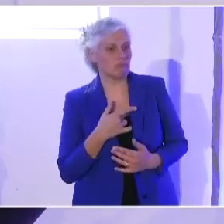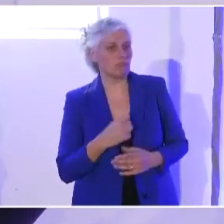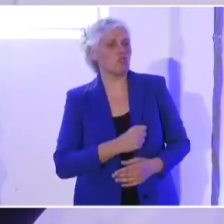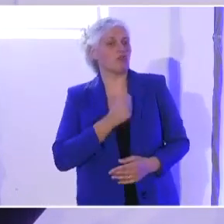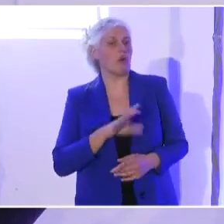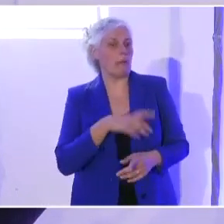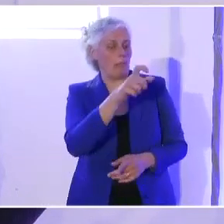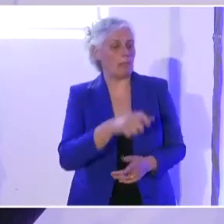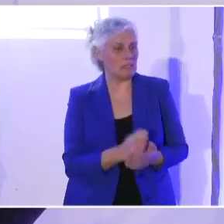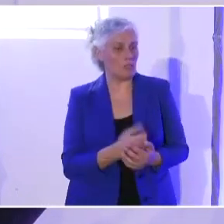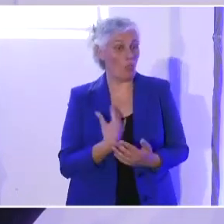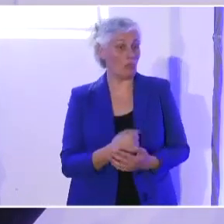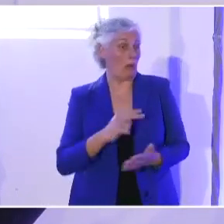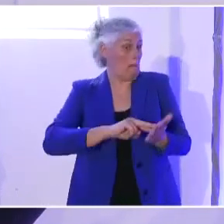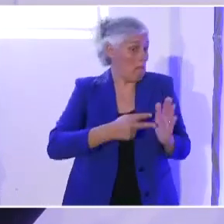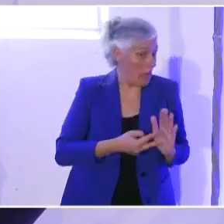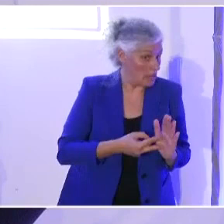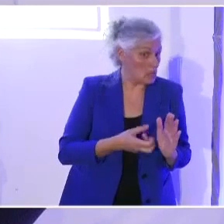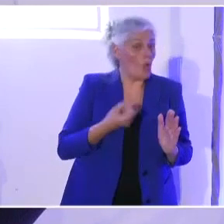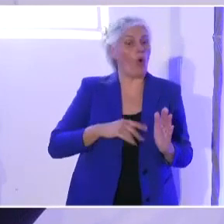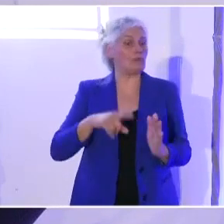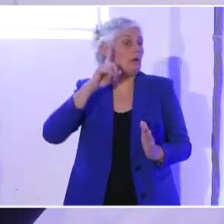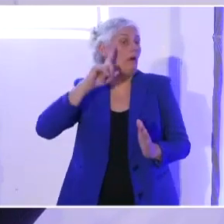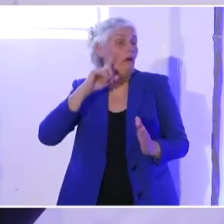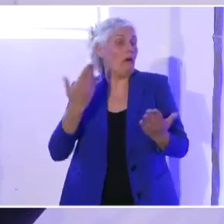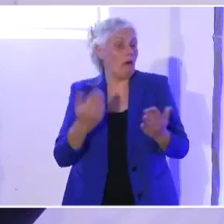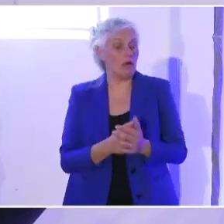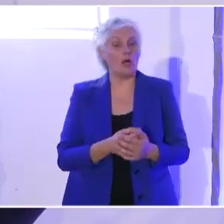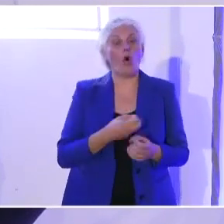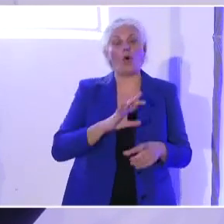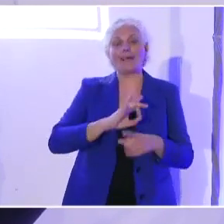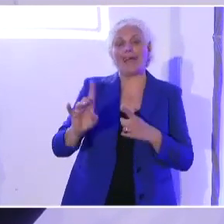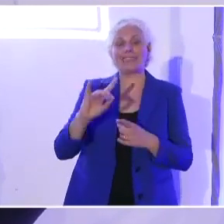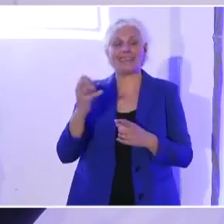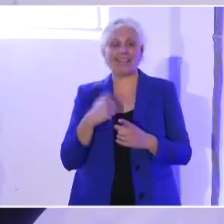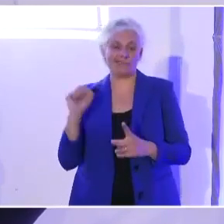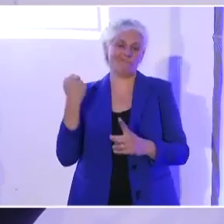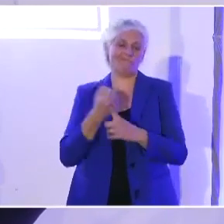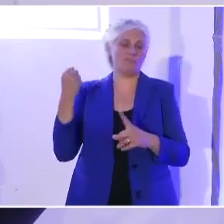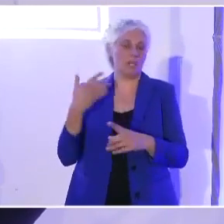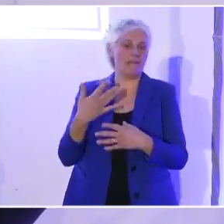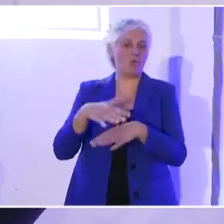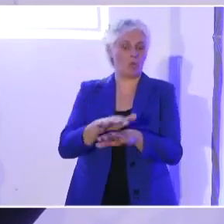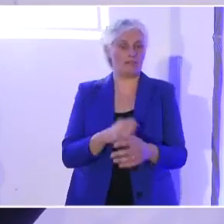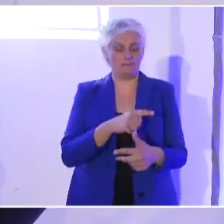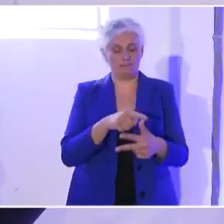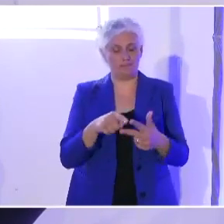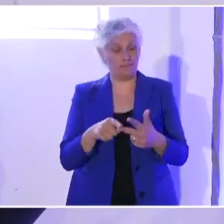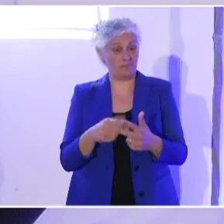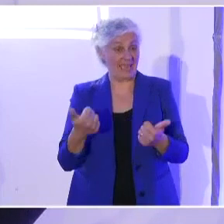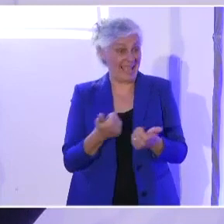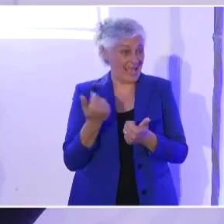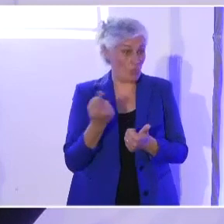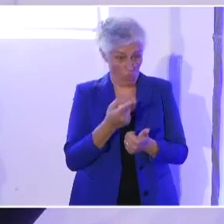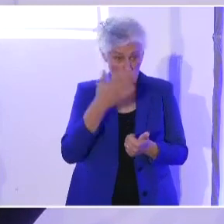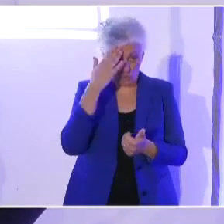the infringement was intentional or negligent, and the categories of data that have been impacted. Now, anyone who's dealt with a breach,